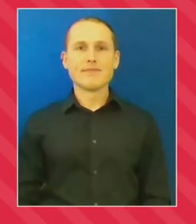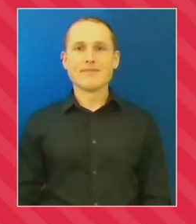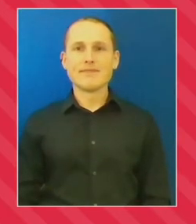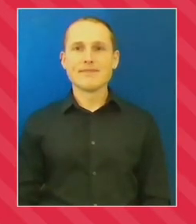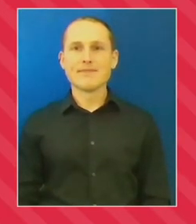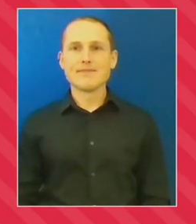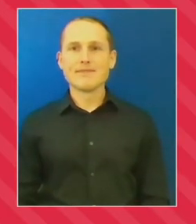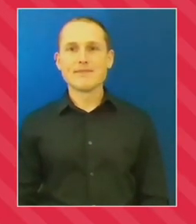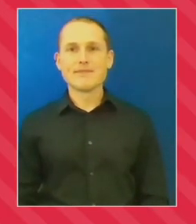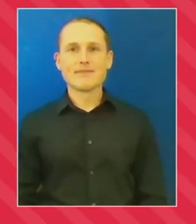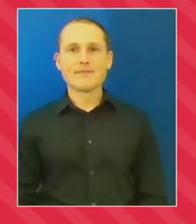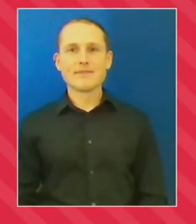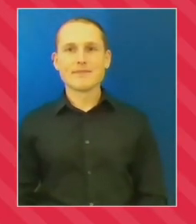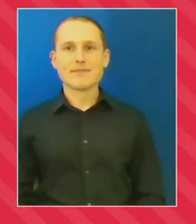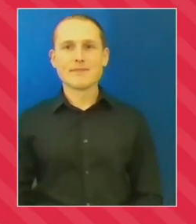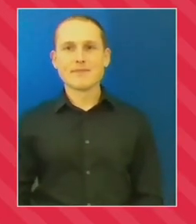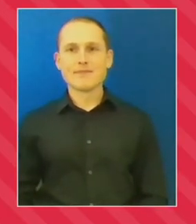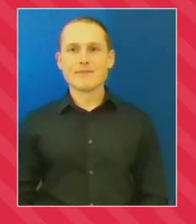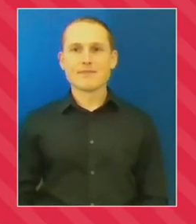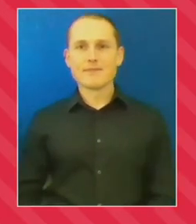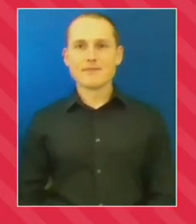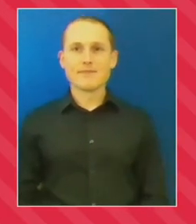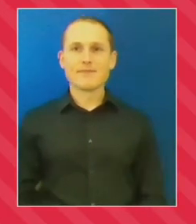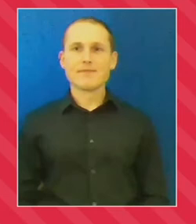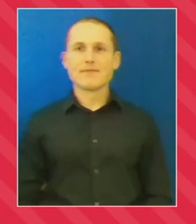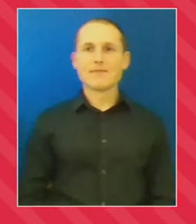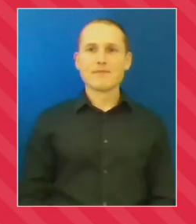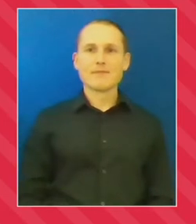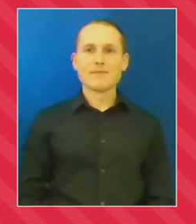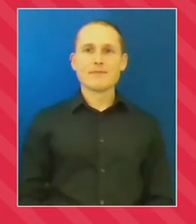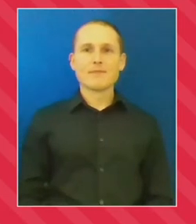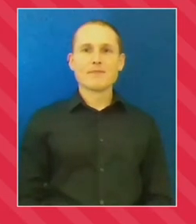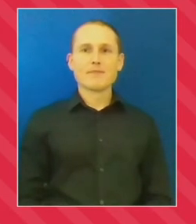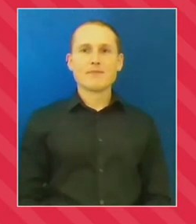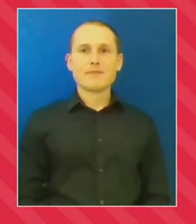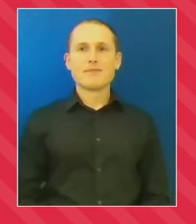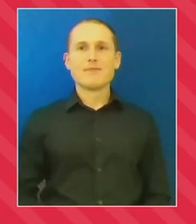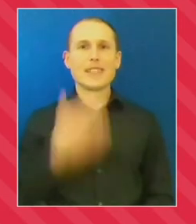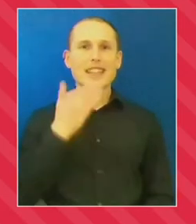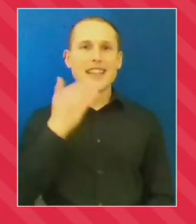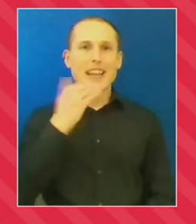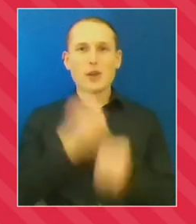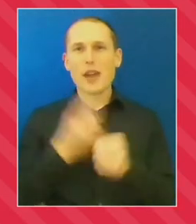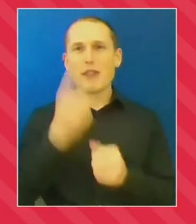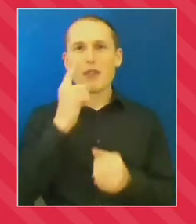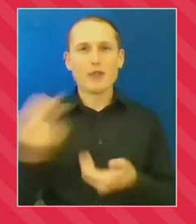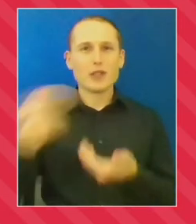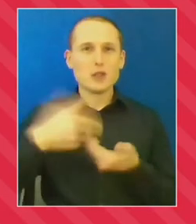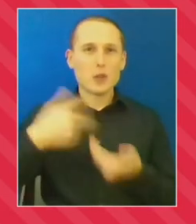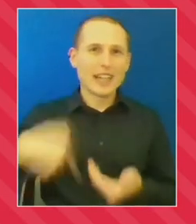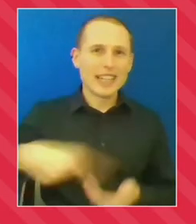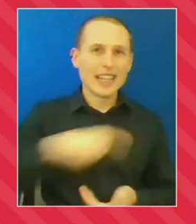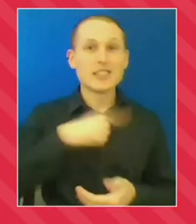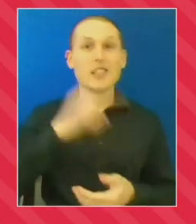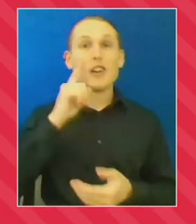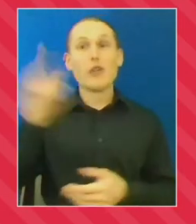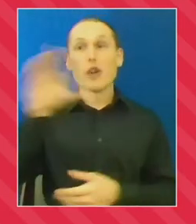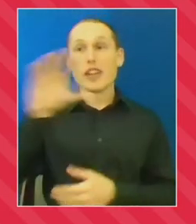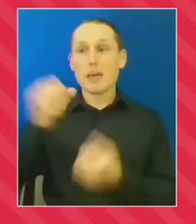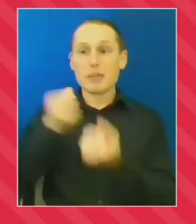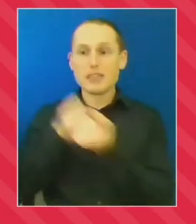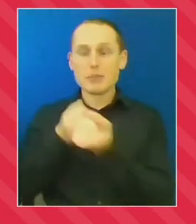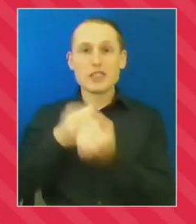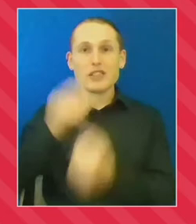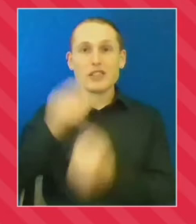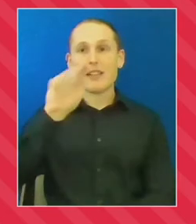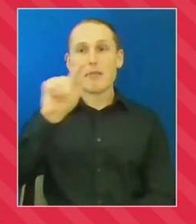Thank you so much for joining us today, everyone. To the sponsors of today's event, Mattress Firm, Keurig Dr. Pepper,